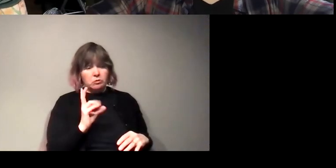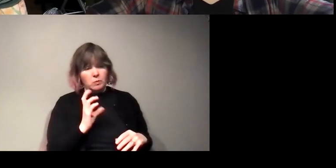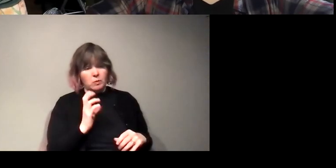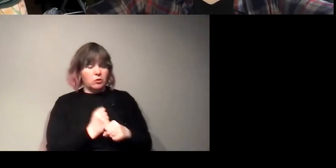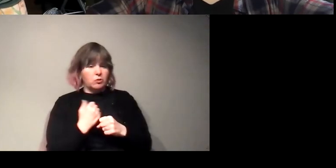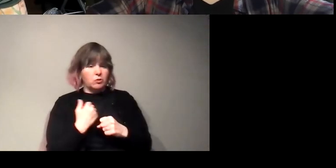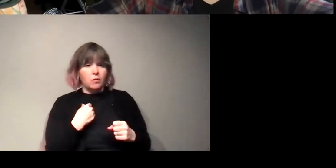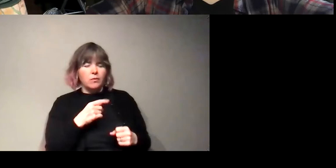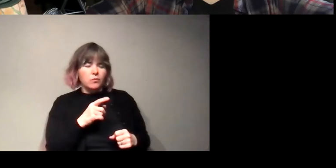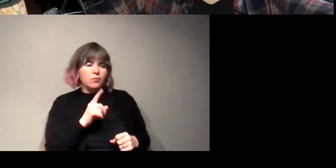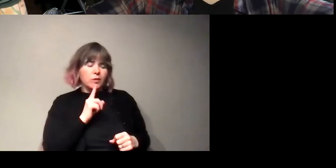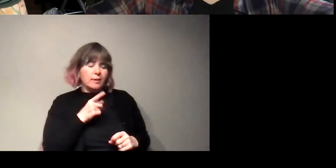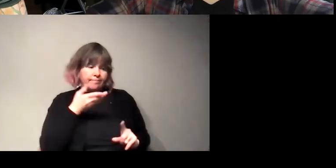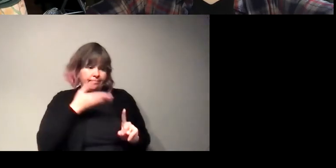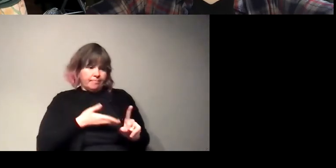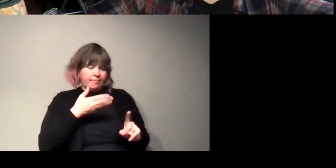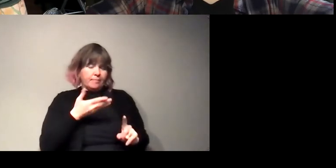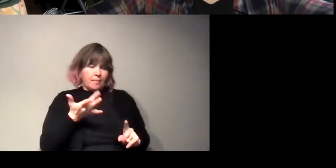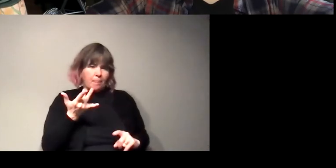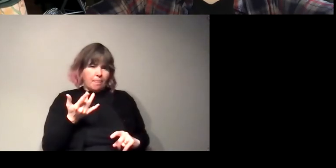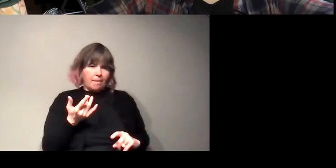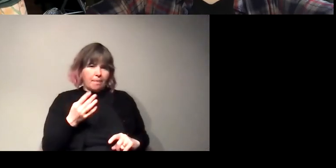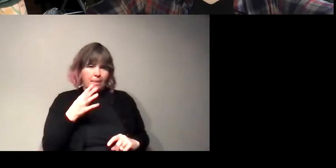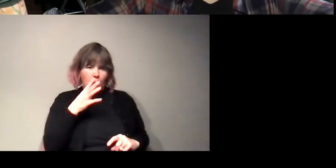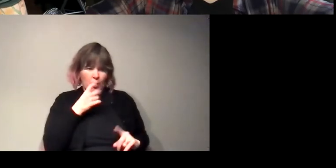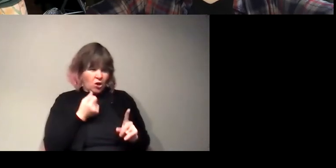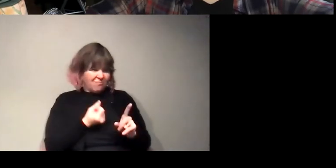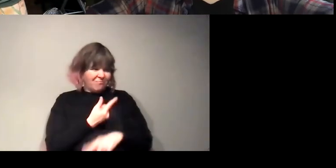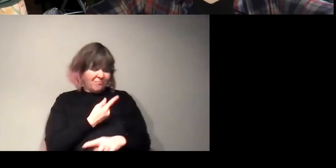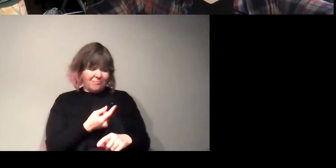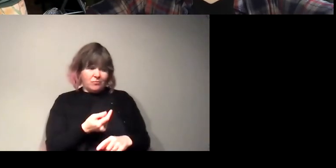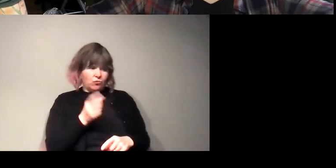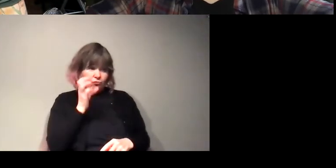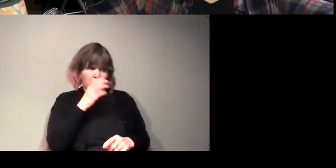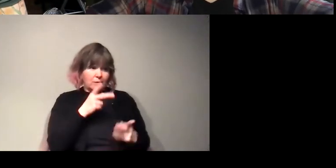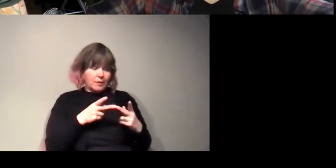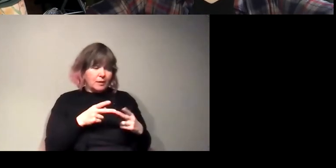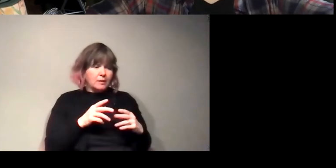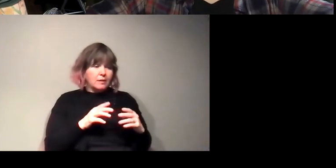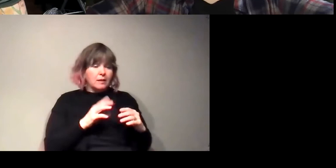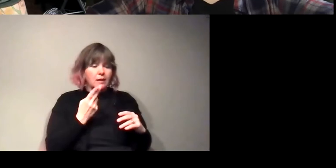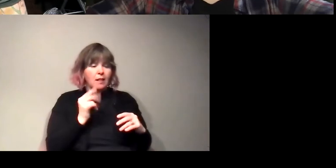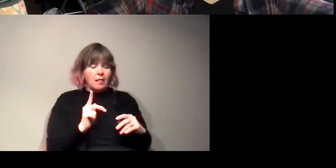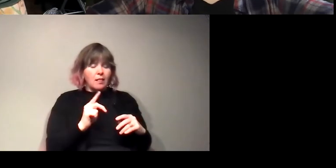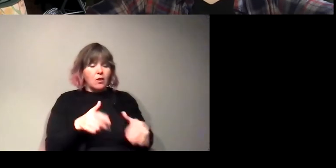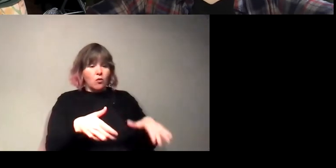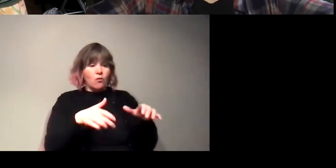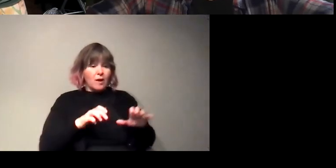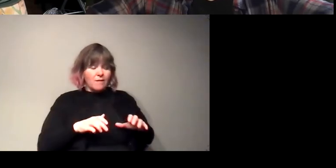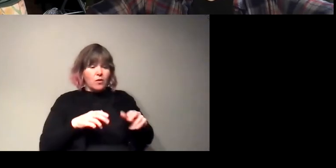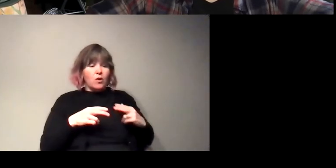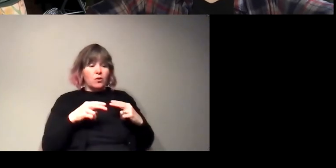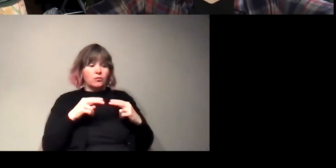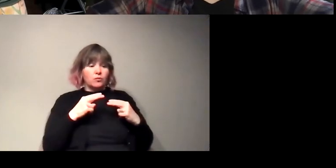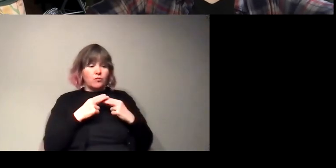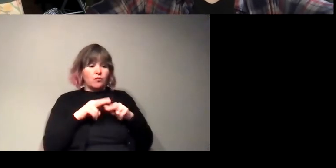They exist because they were weird, out of the way places, like hills, graveyards, railways. Those are